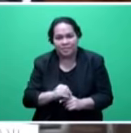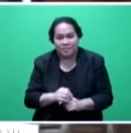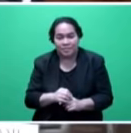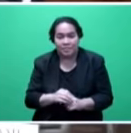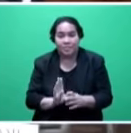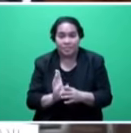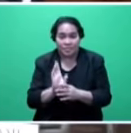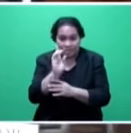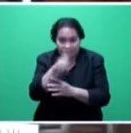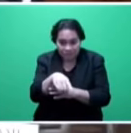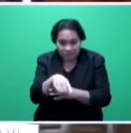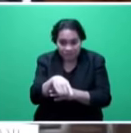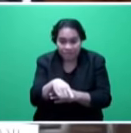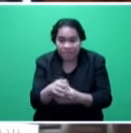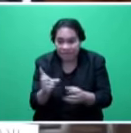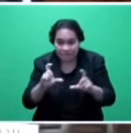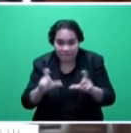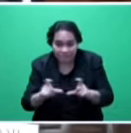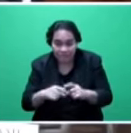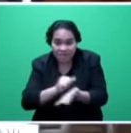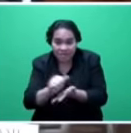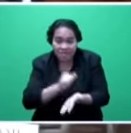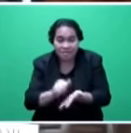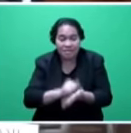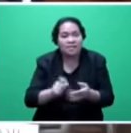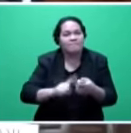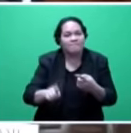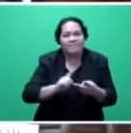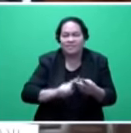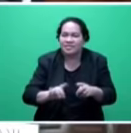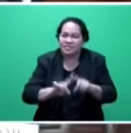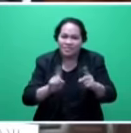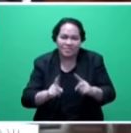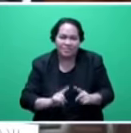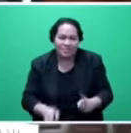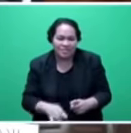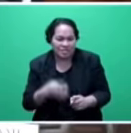Domestic cement sale, minus 18.8%. New lending for buildings and construction, minus